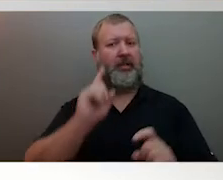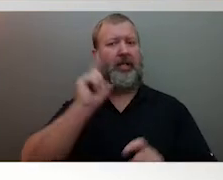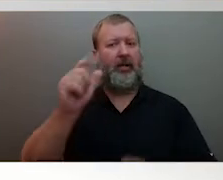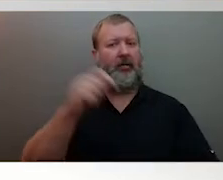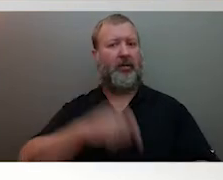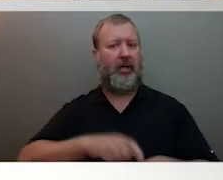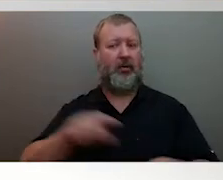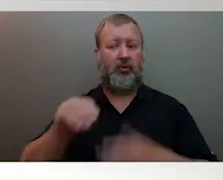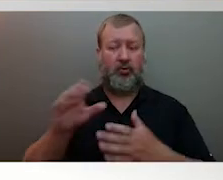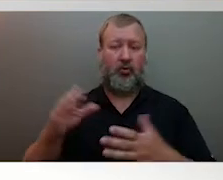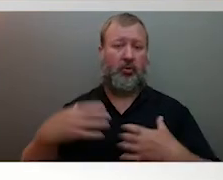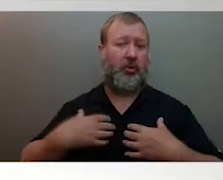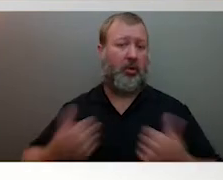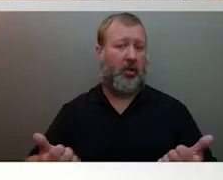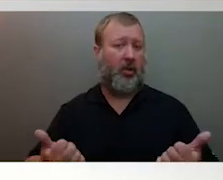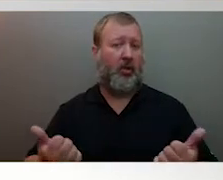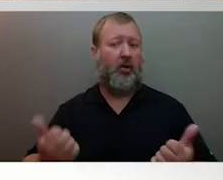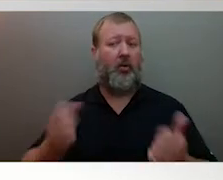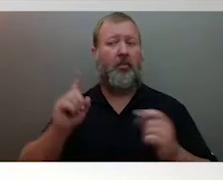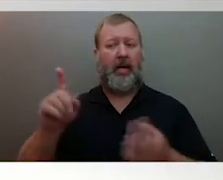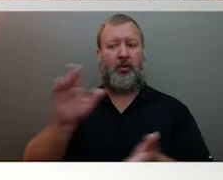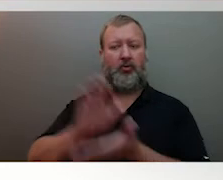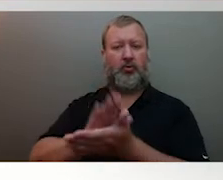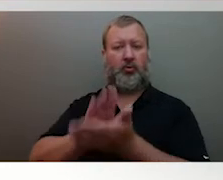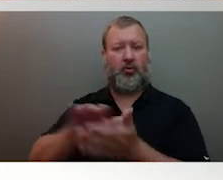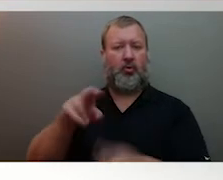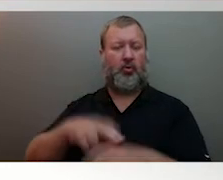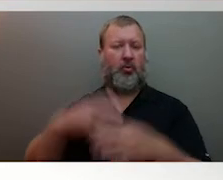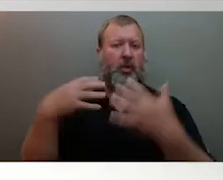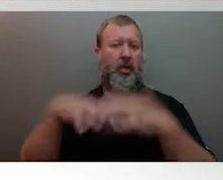has recovered and can re-enter into the brick and mortar.